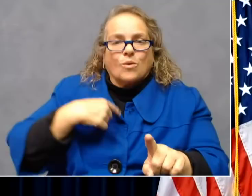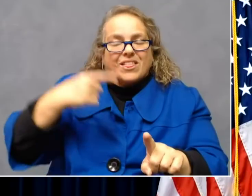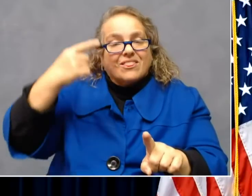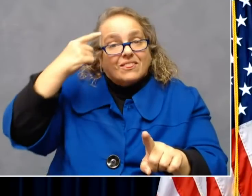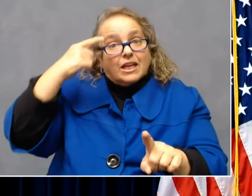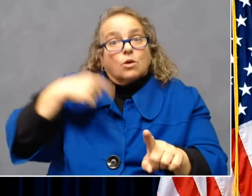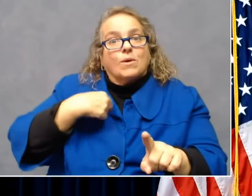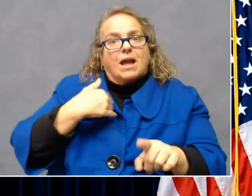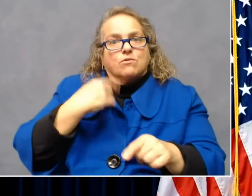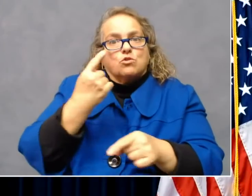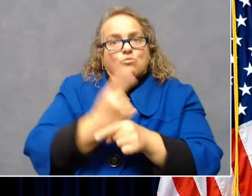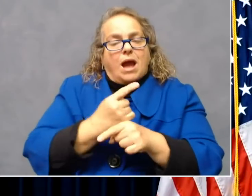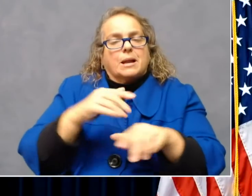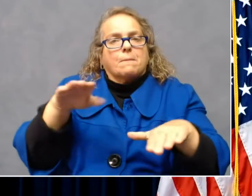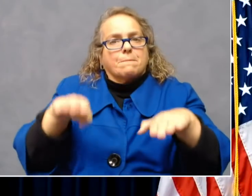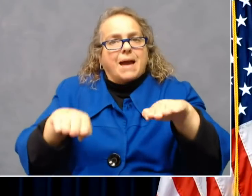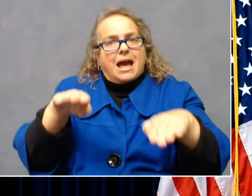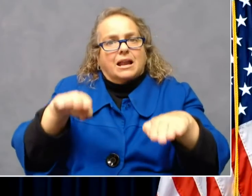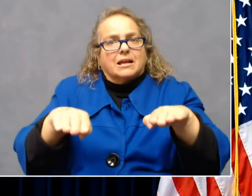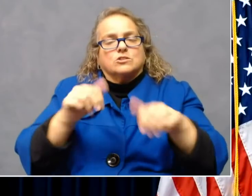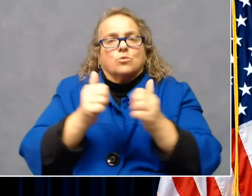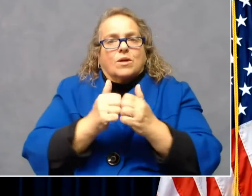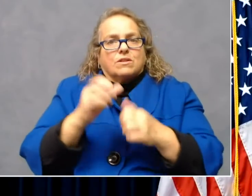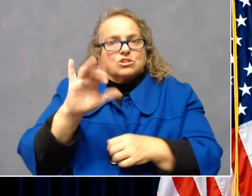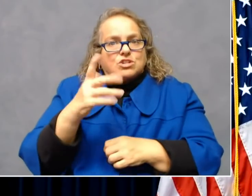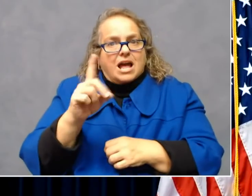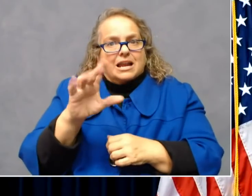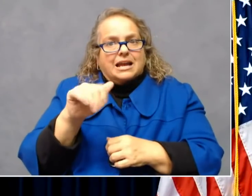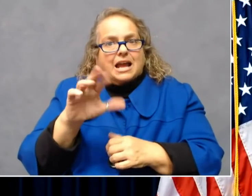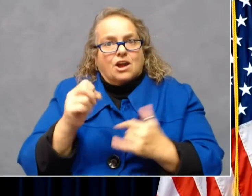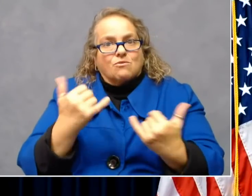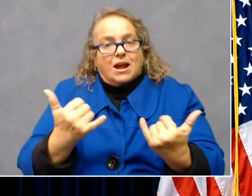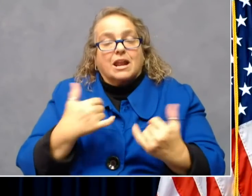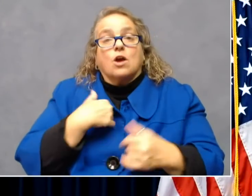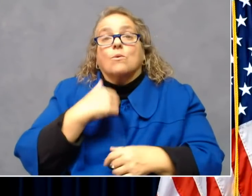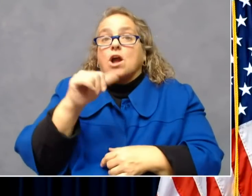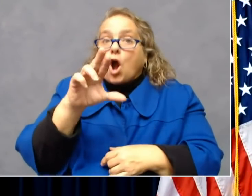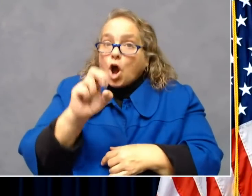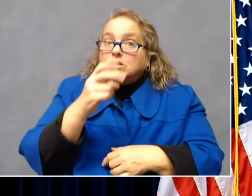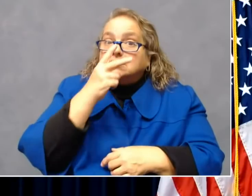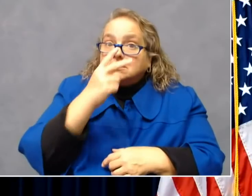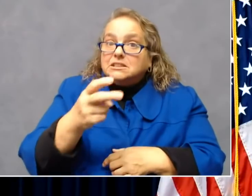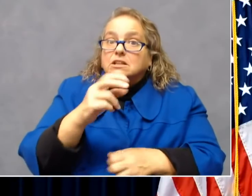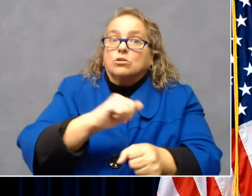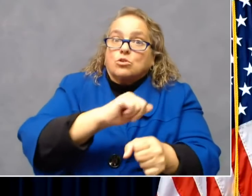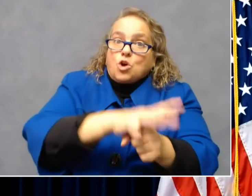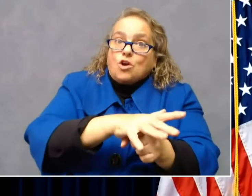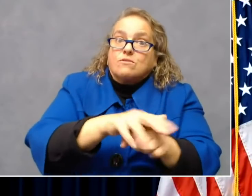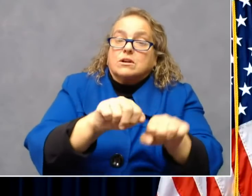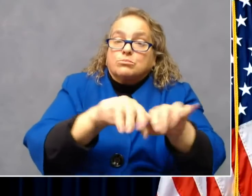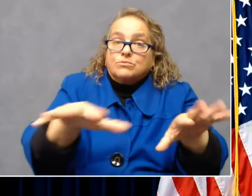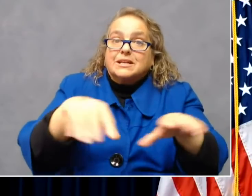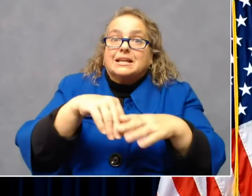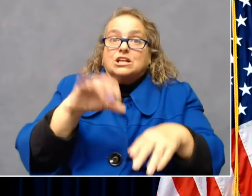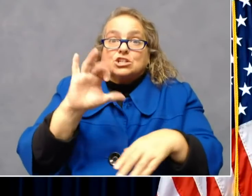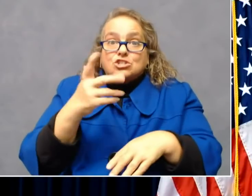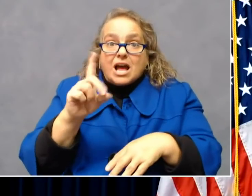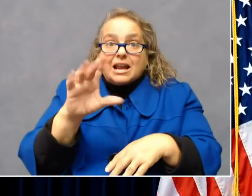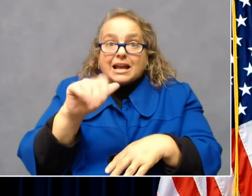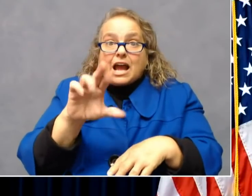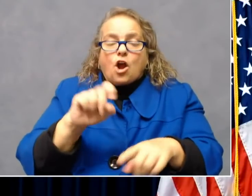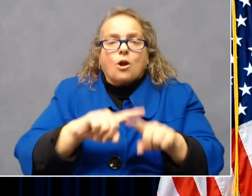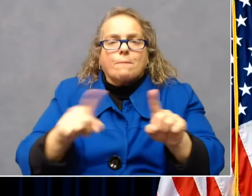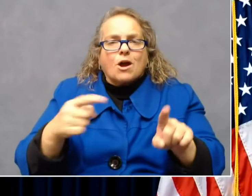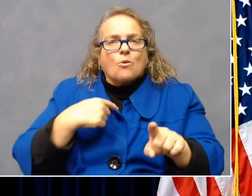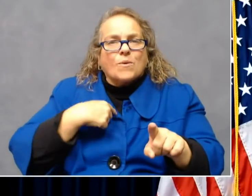right now. We are seeing COVID outbreaks, but we think the balance is generally